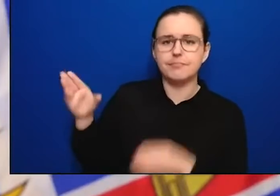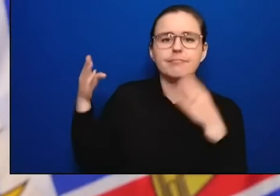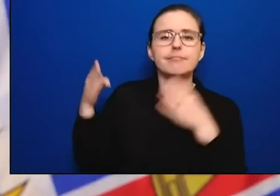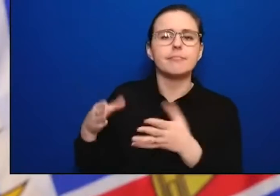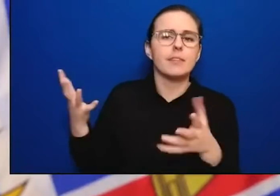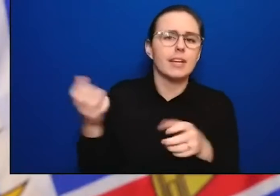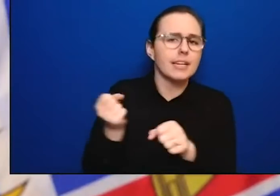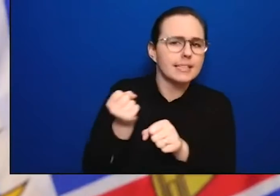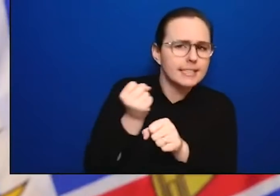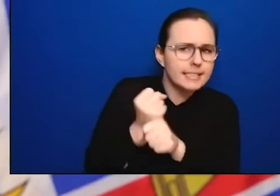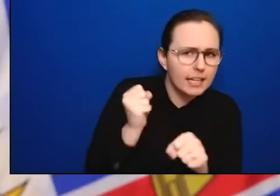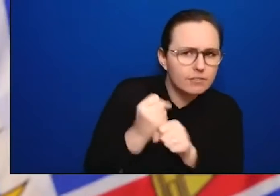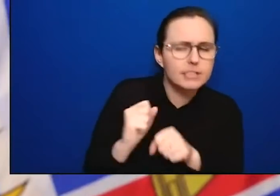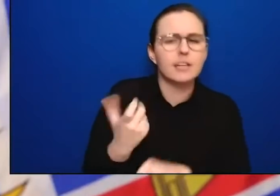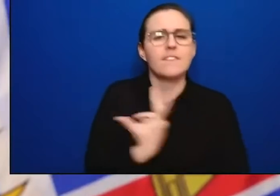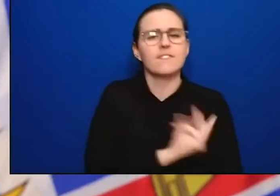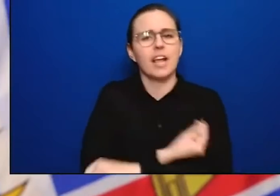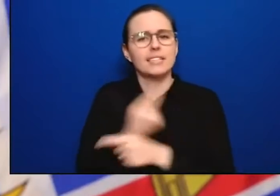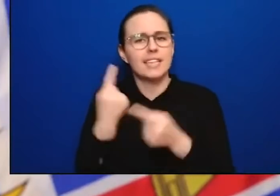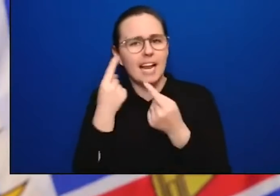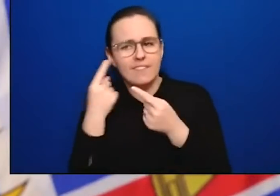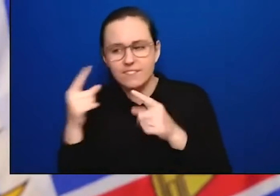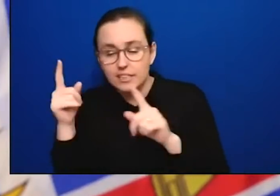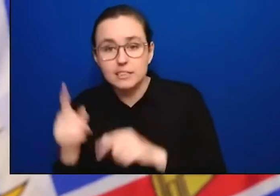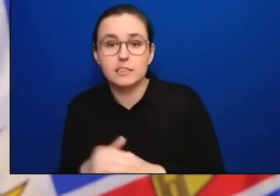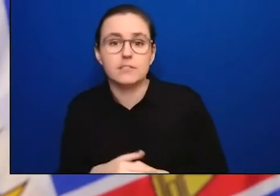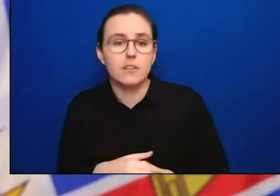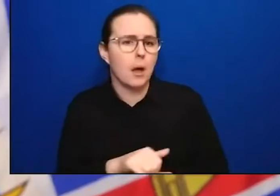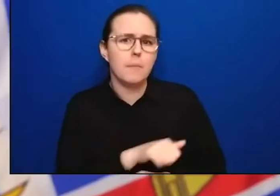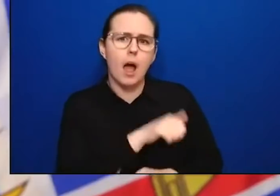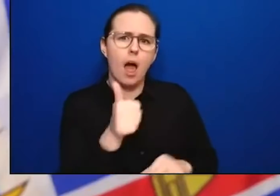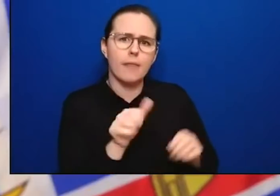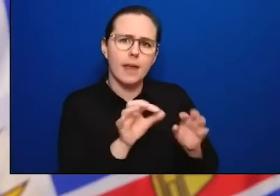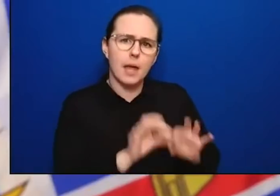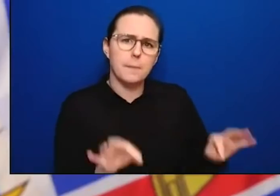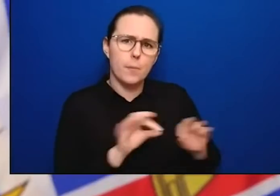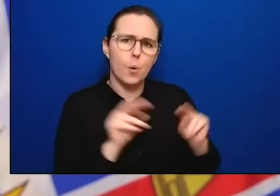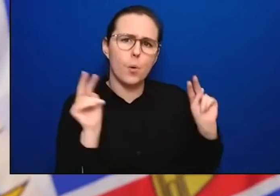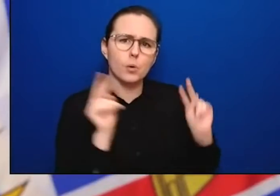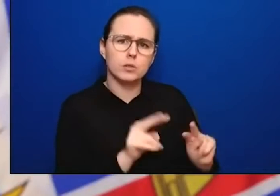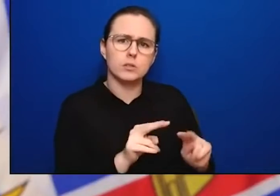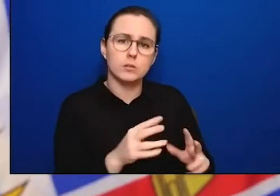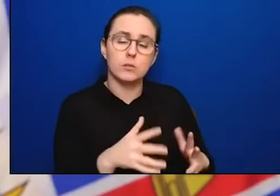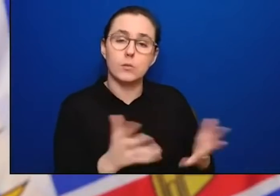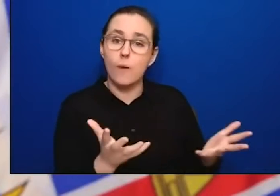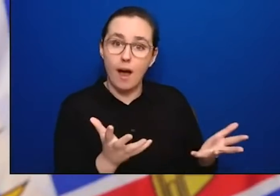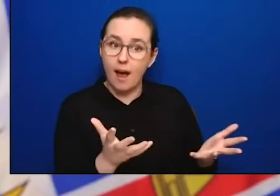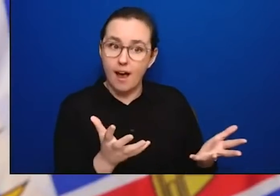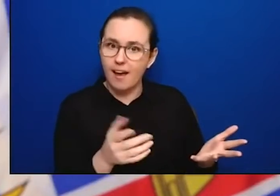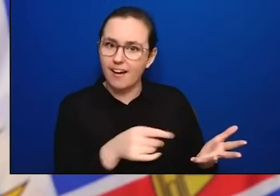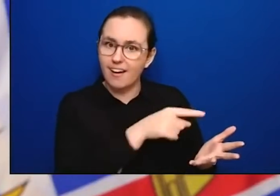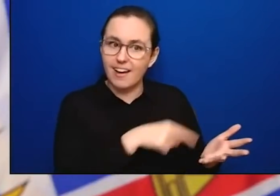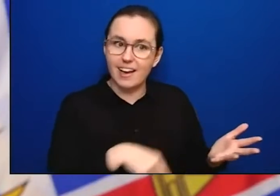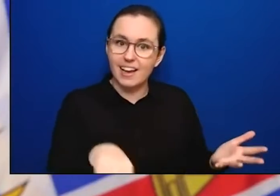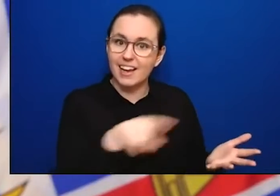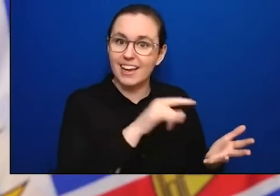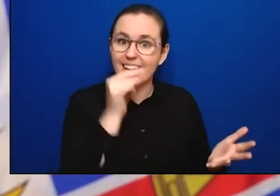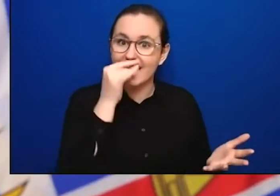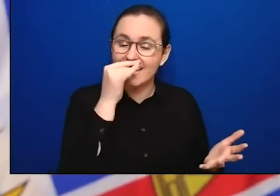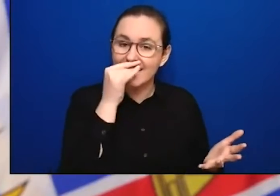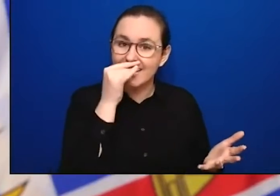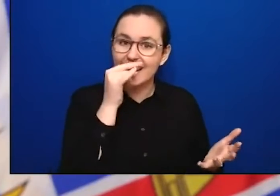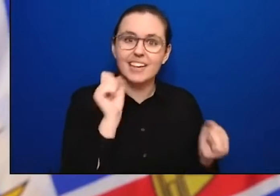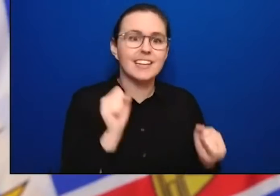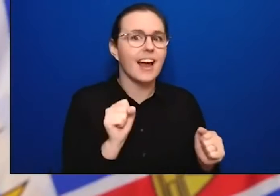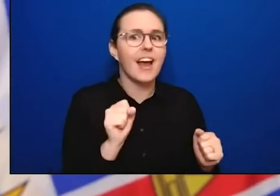not what NACI looks at. They look at safety and effectiveness and how it should be used. But the other important things that